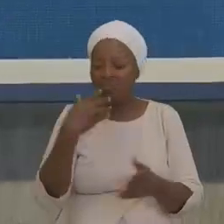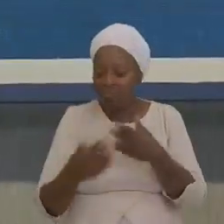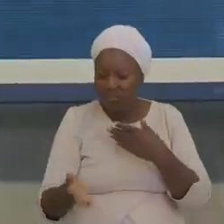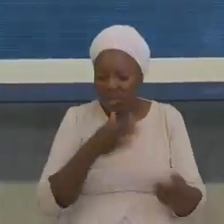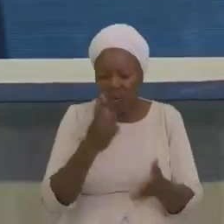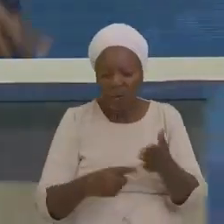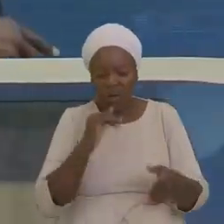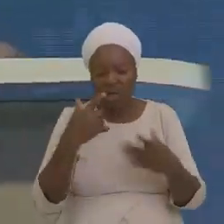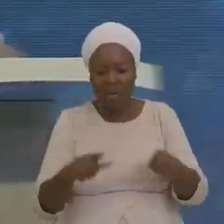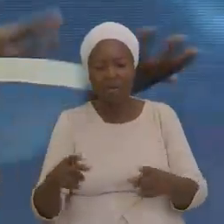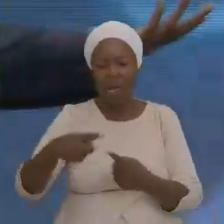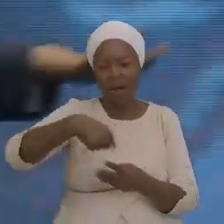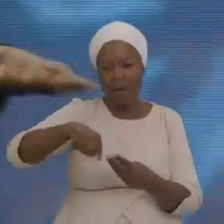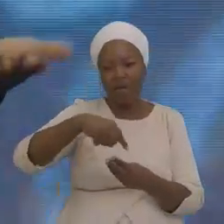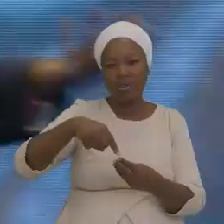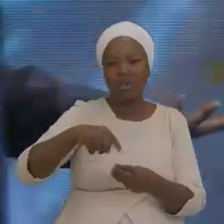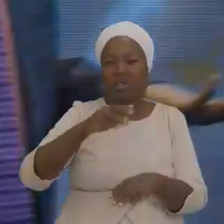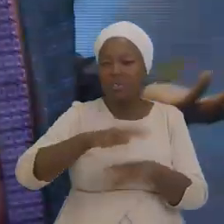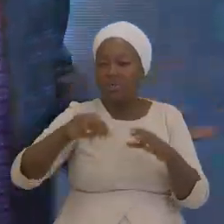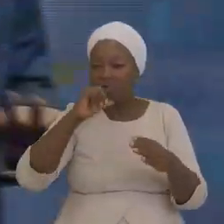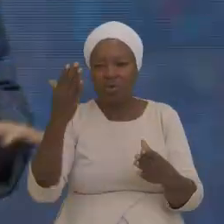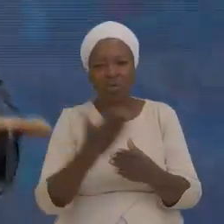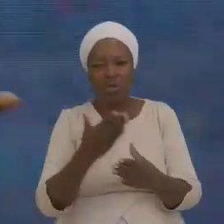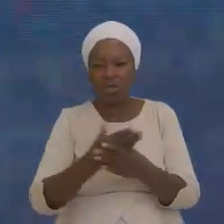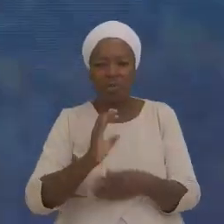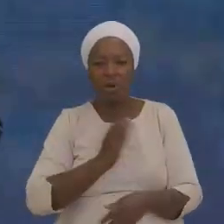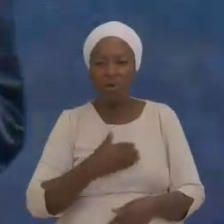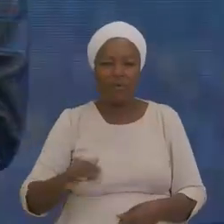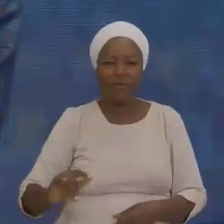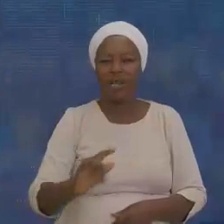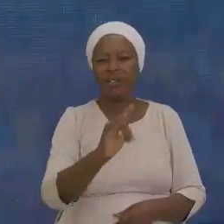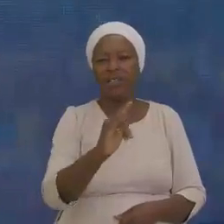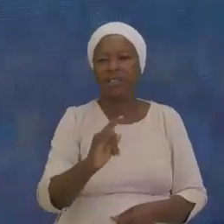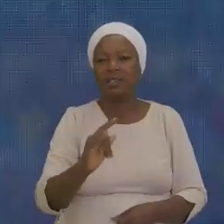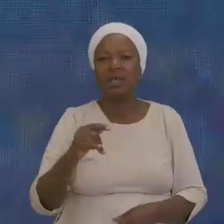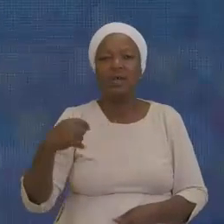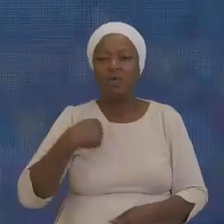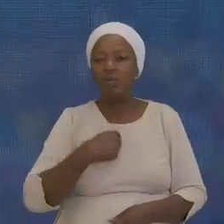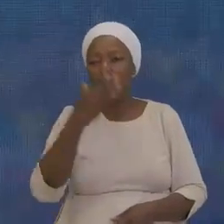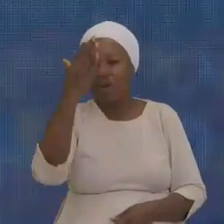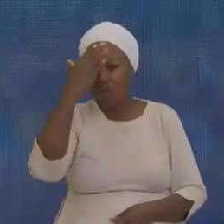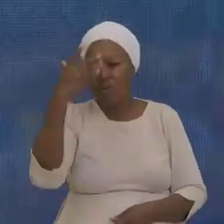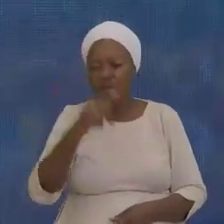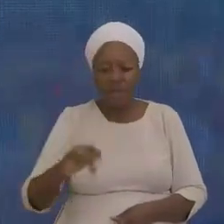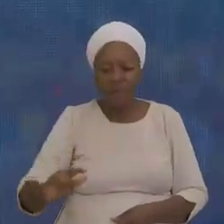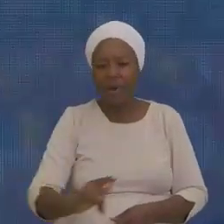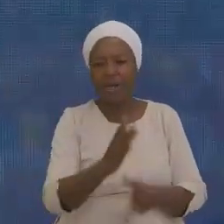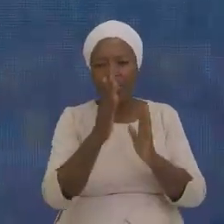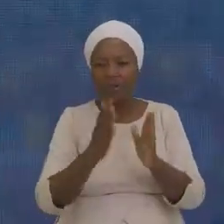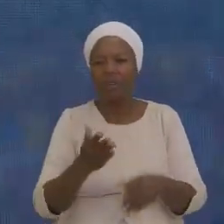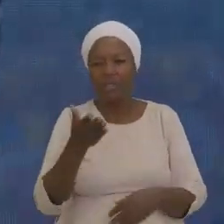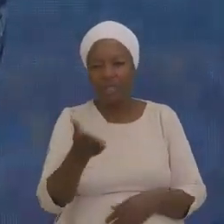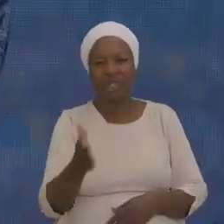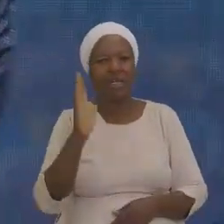around does not disturb our flight. We know the pilot there will get